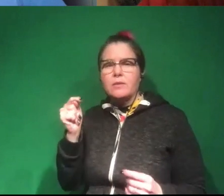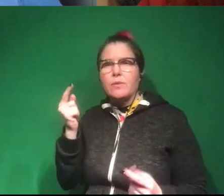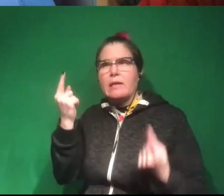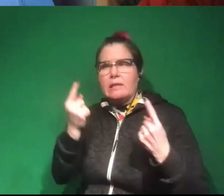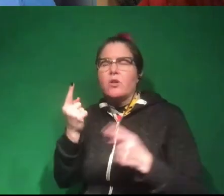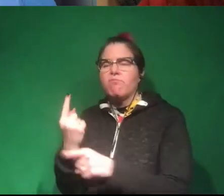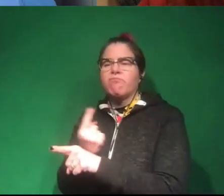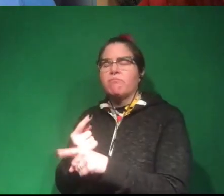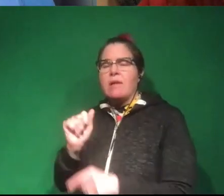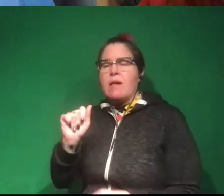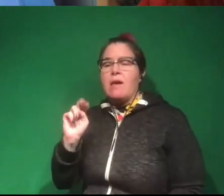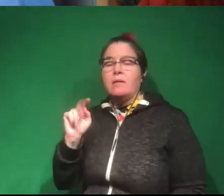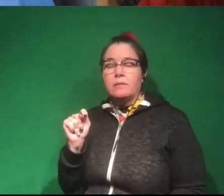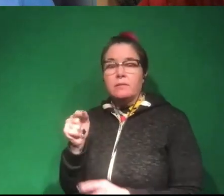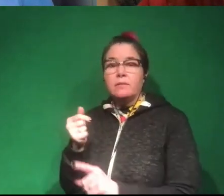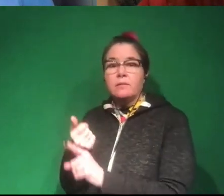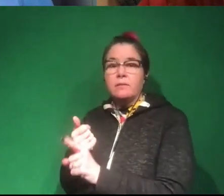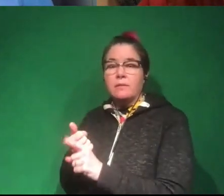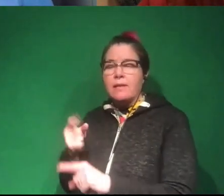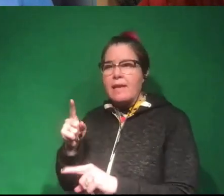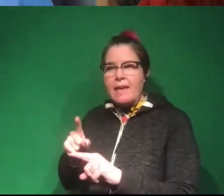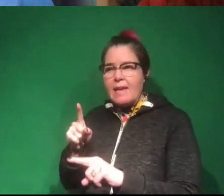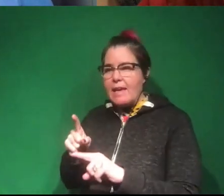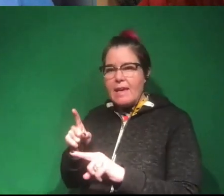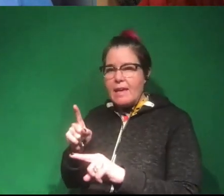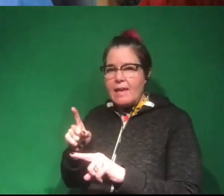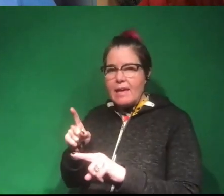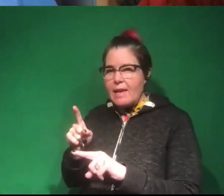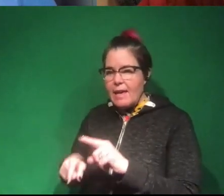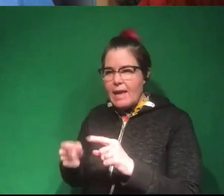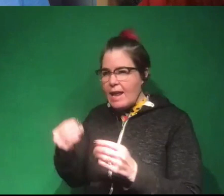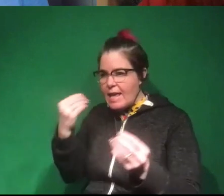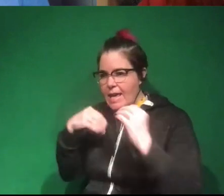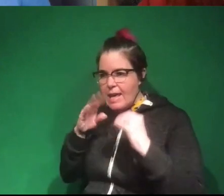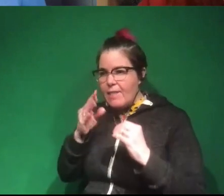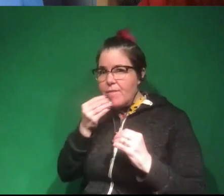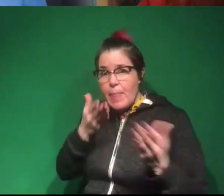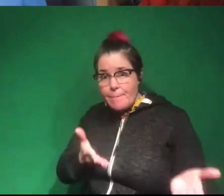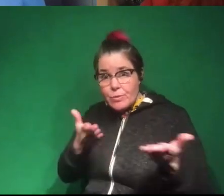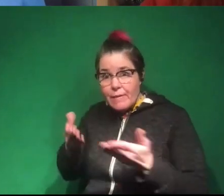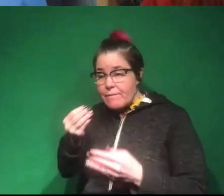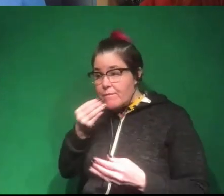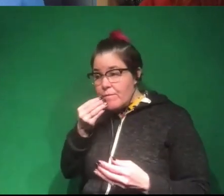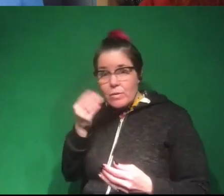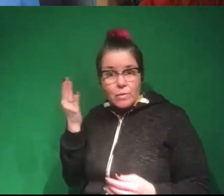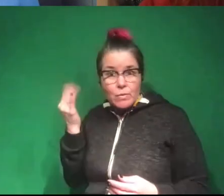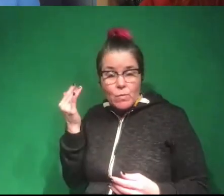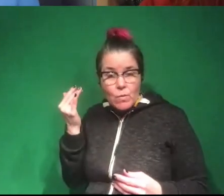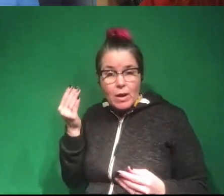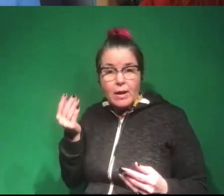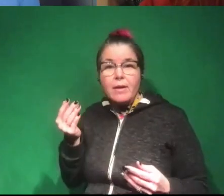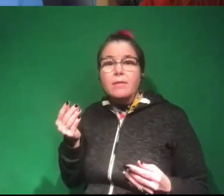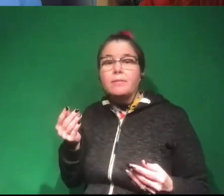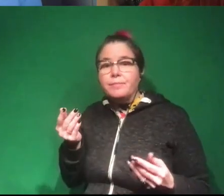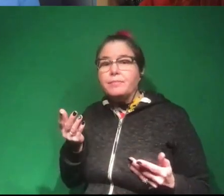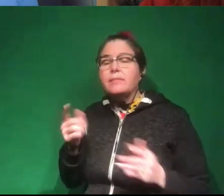ant, they actually can't feed on the food that they bring into the colony. They bring this food back and they rely on the larvae,